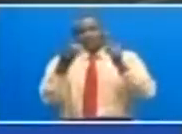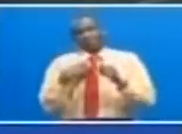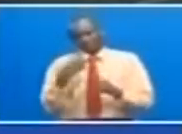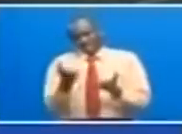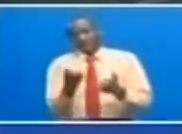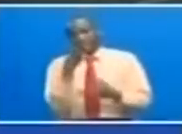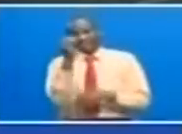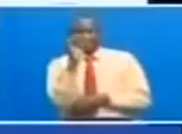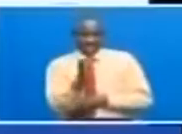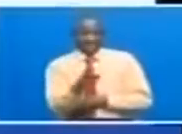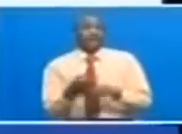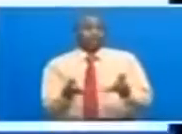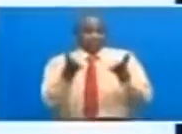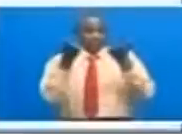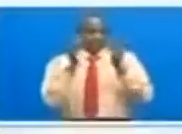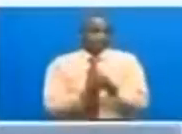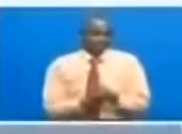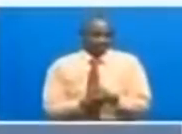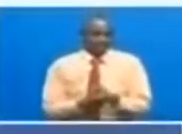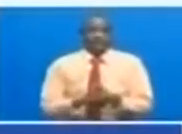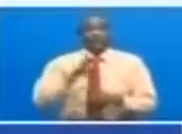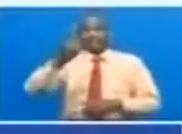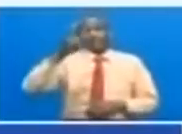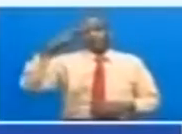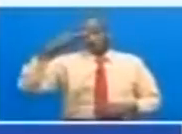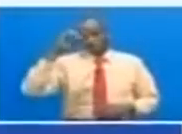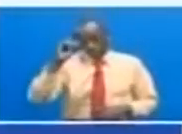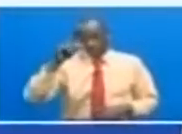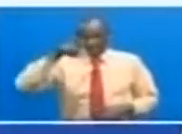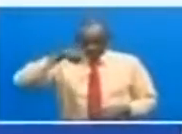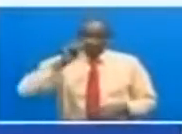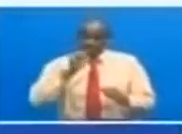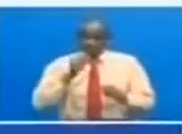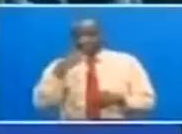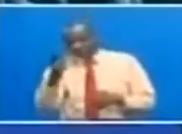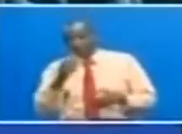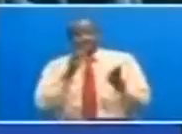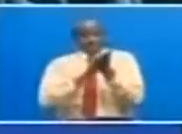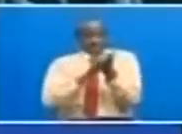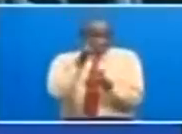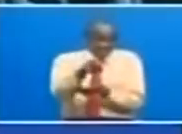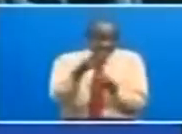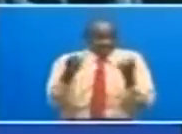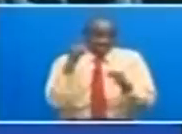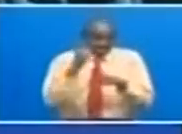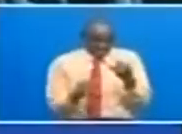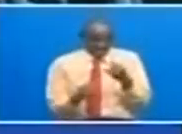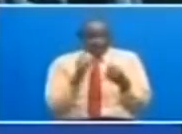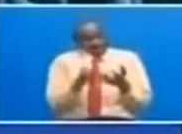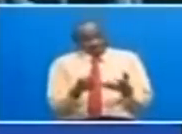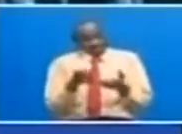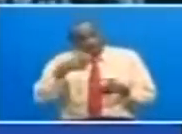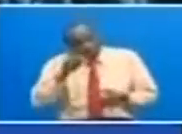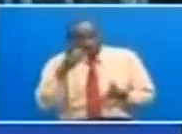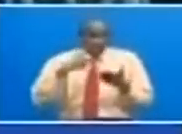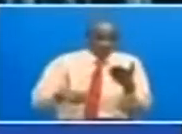that's ongoing trials. The World Health Organization will decide whether to recommend the vaccine by the end of the year. It will then